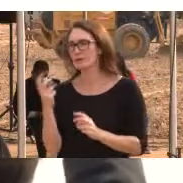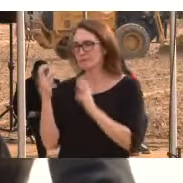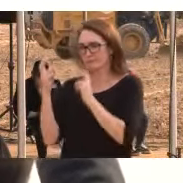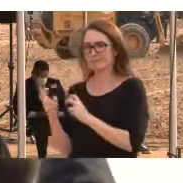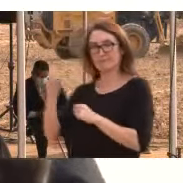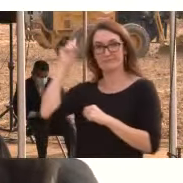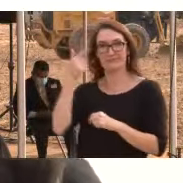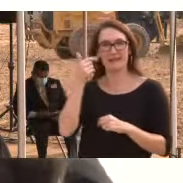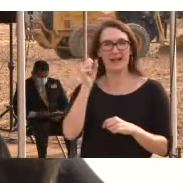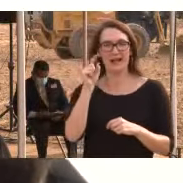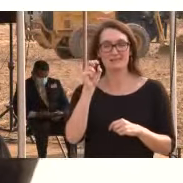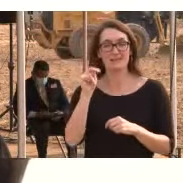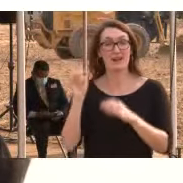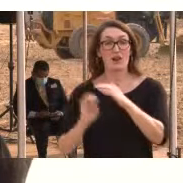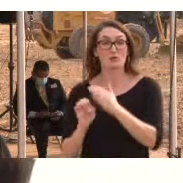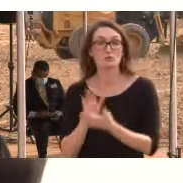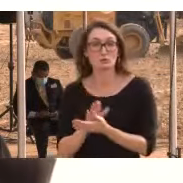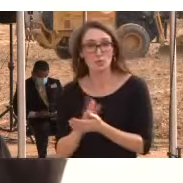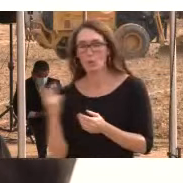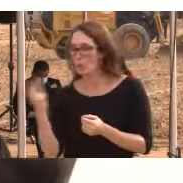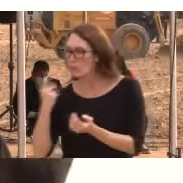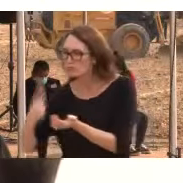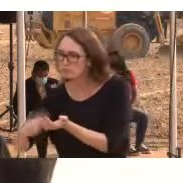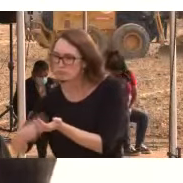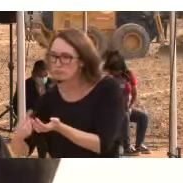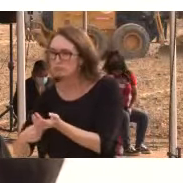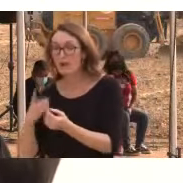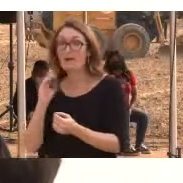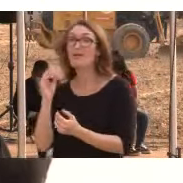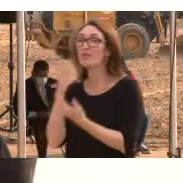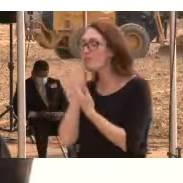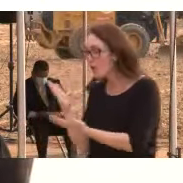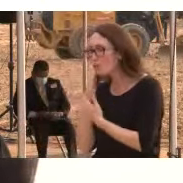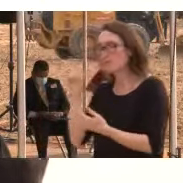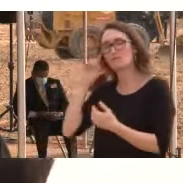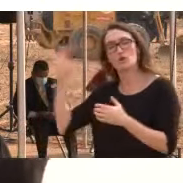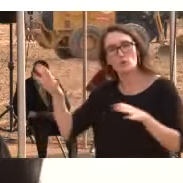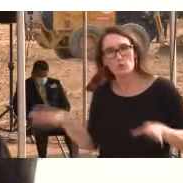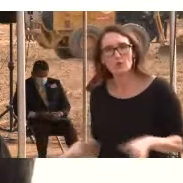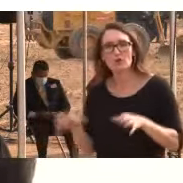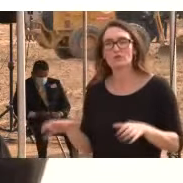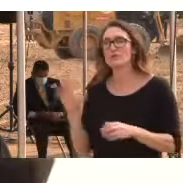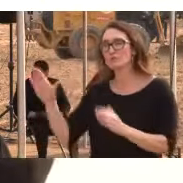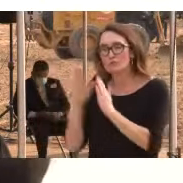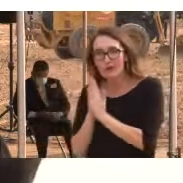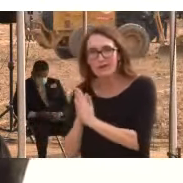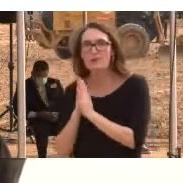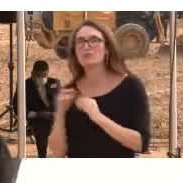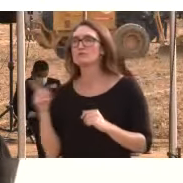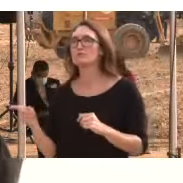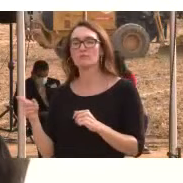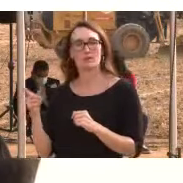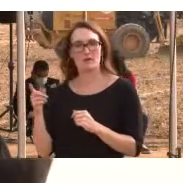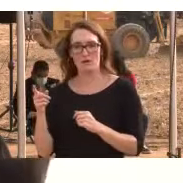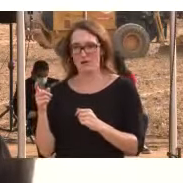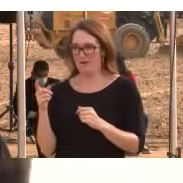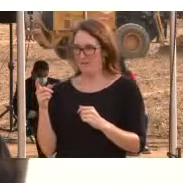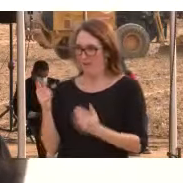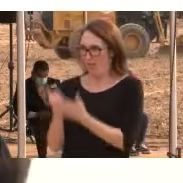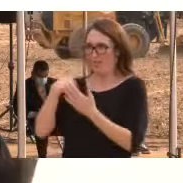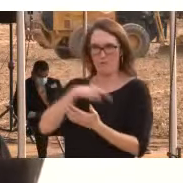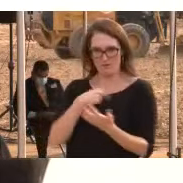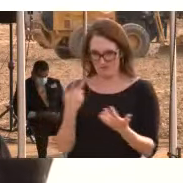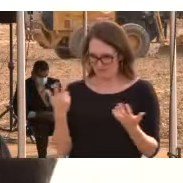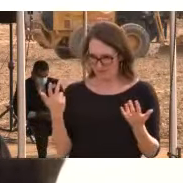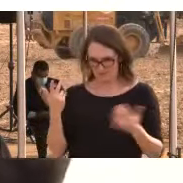Gaston Elementary when we talked about building out here, and thank you for your work, for your prayers, for making this happen. That